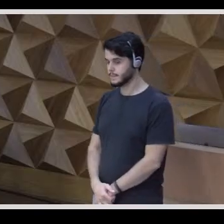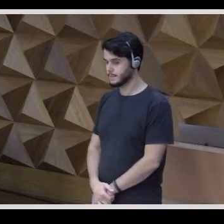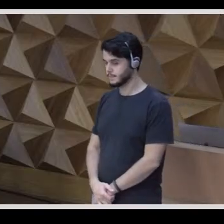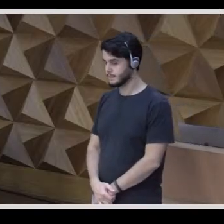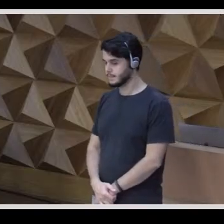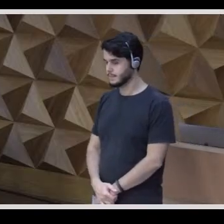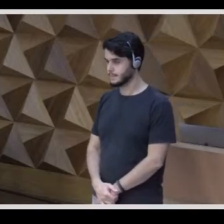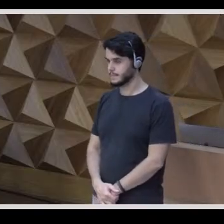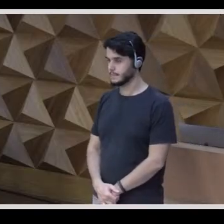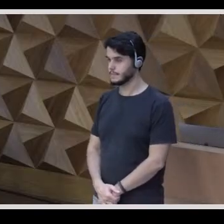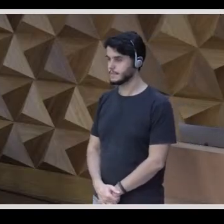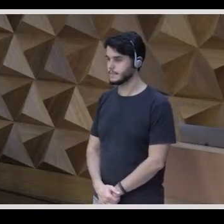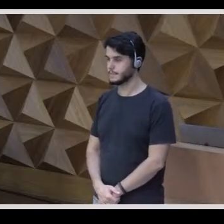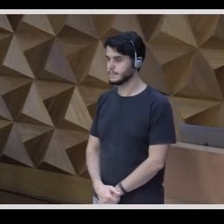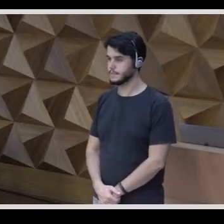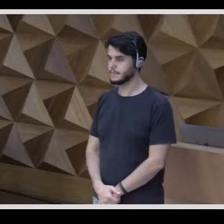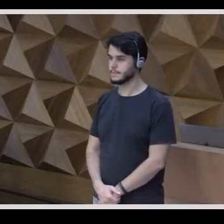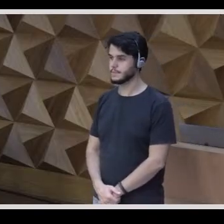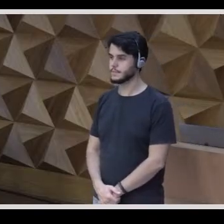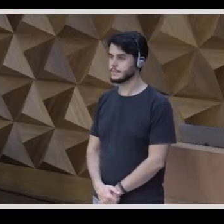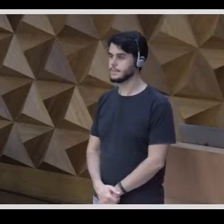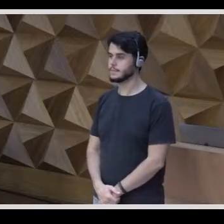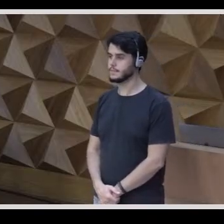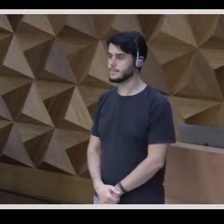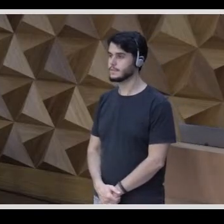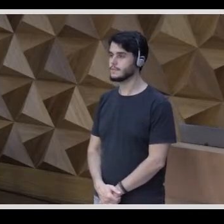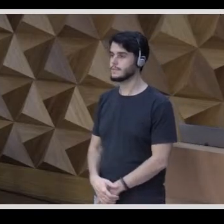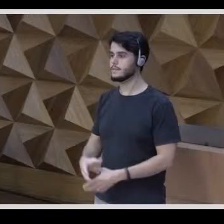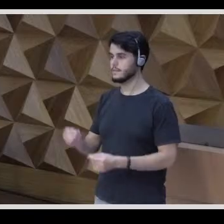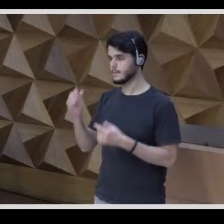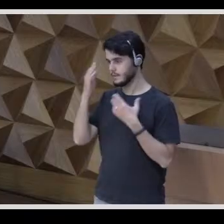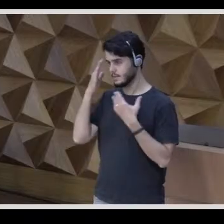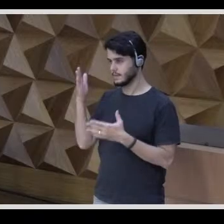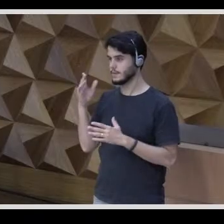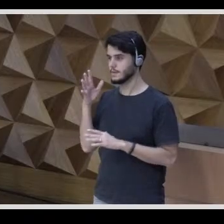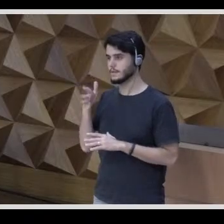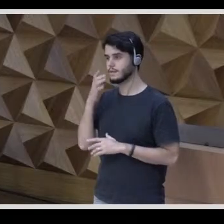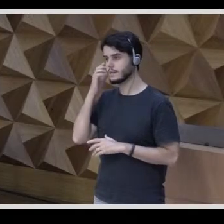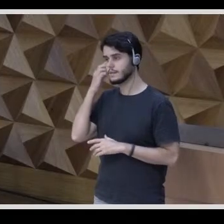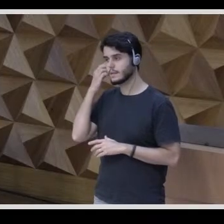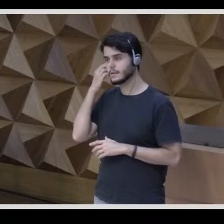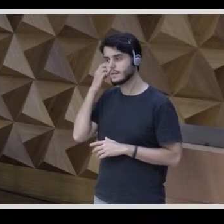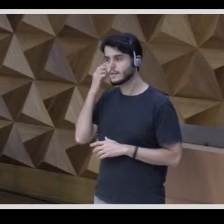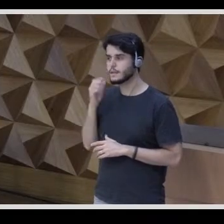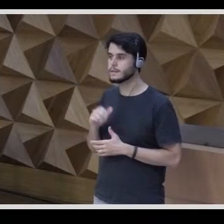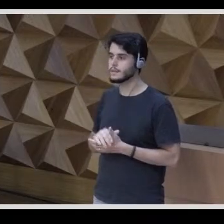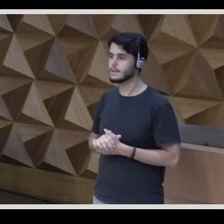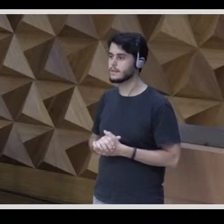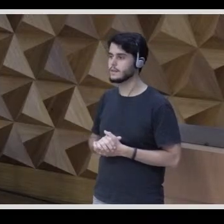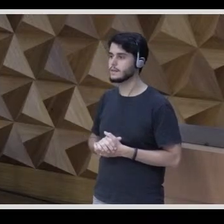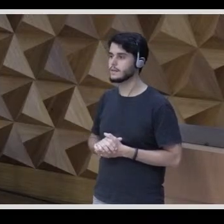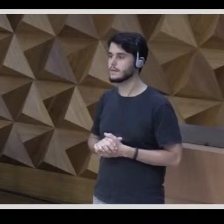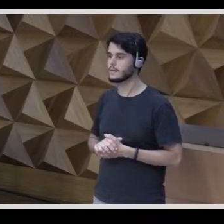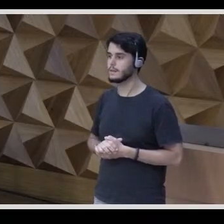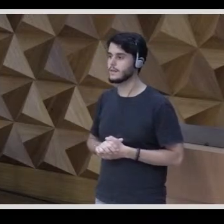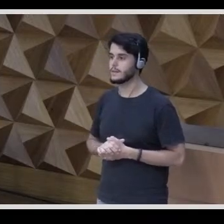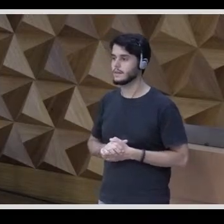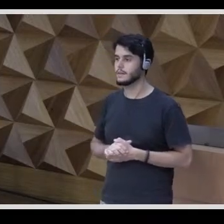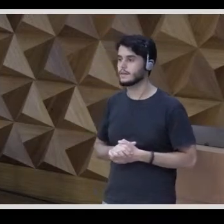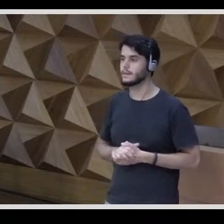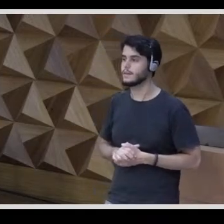Thank you, Judy, for the talk. It was really inspiring. Just a question. You focused